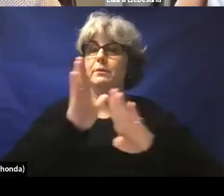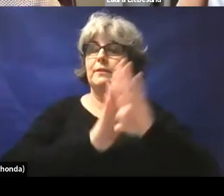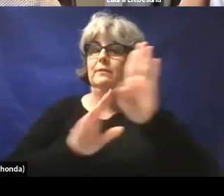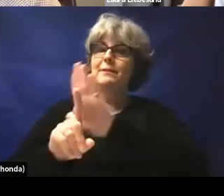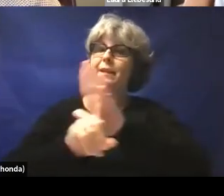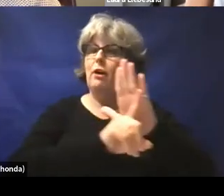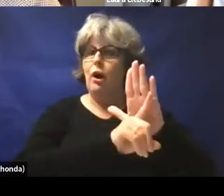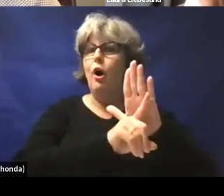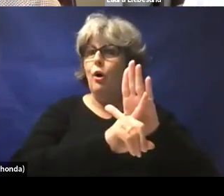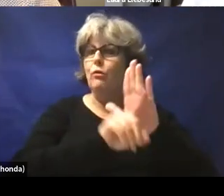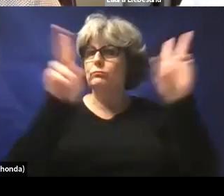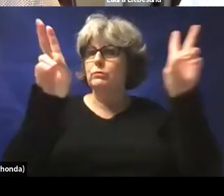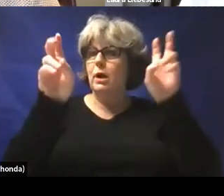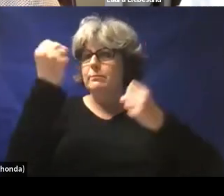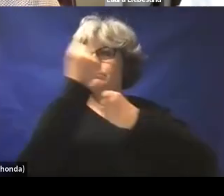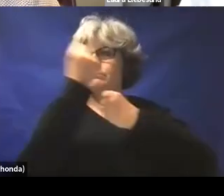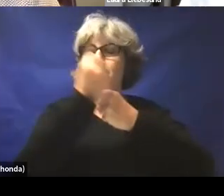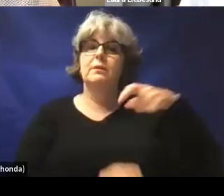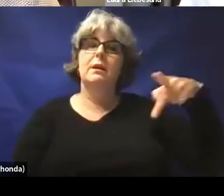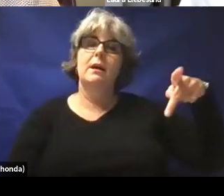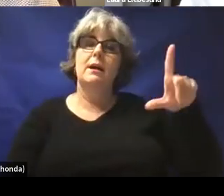platforms that if they're not getting